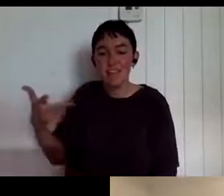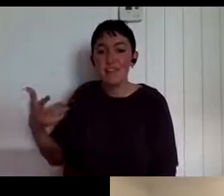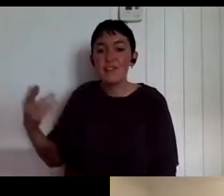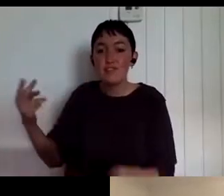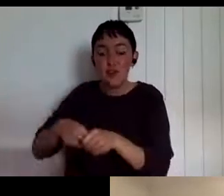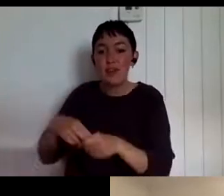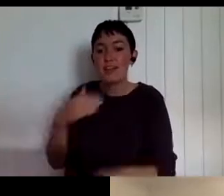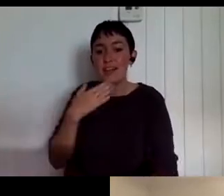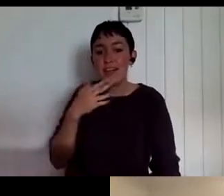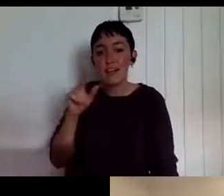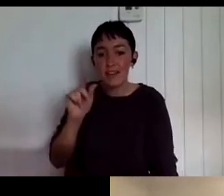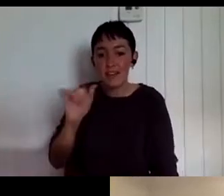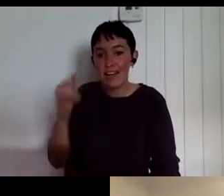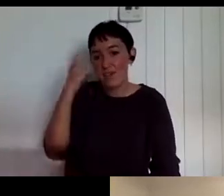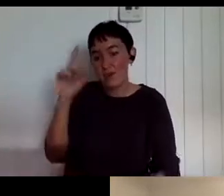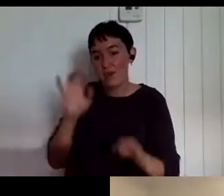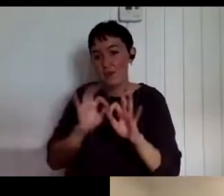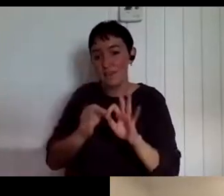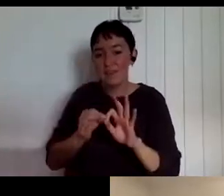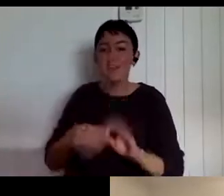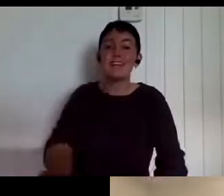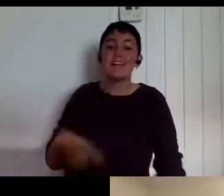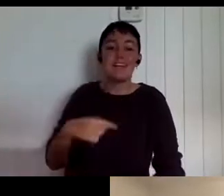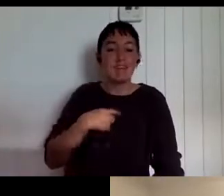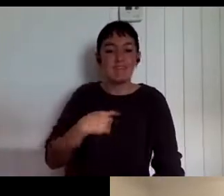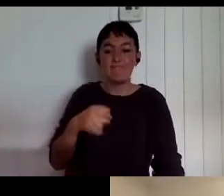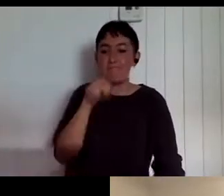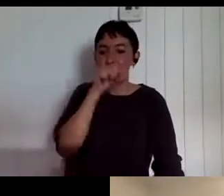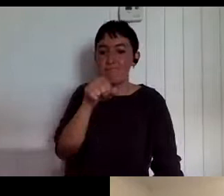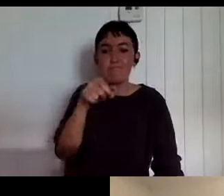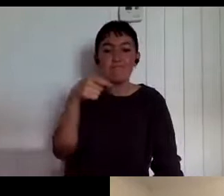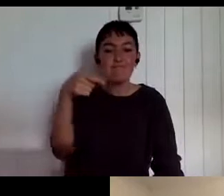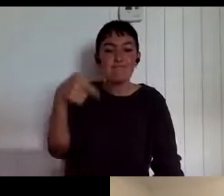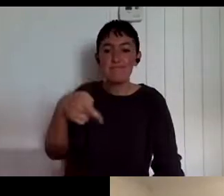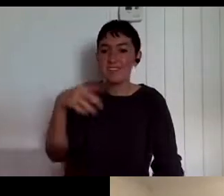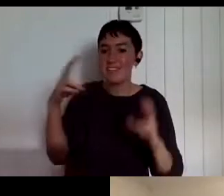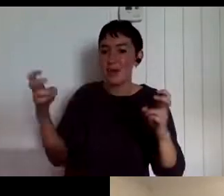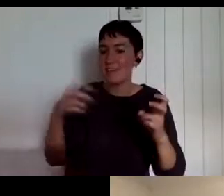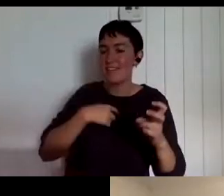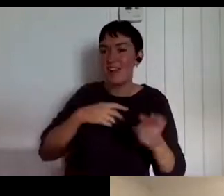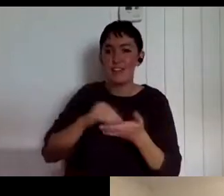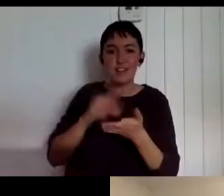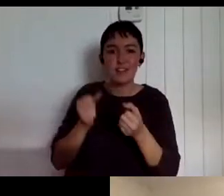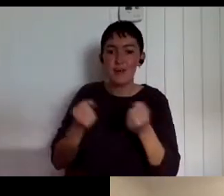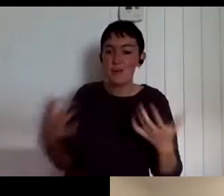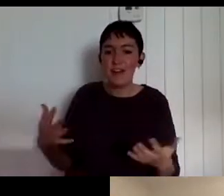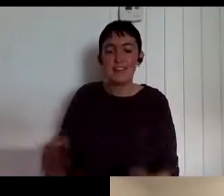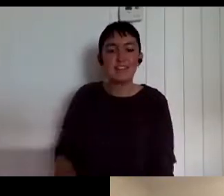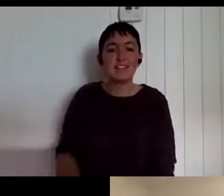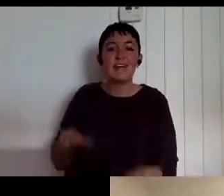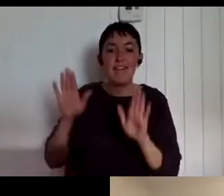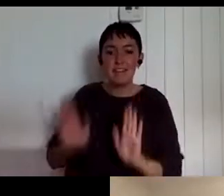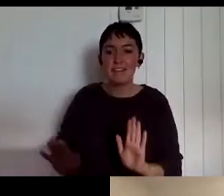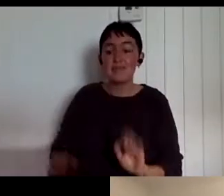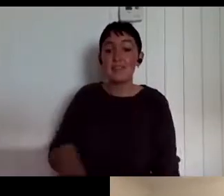lot because I knew almost nothing about this topic. So I love these sessions because I'm learning 100% of the time. Awesome. Well, thank you. On